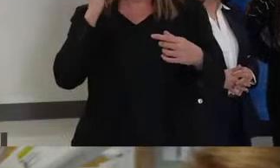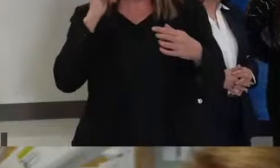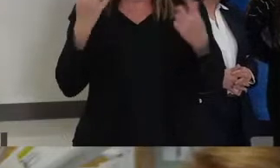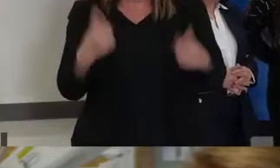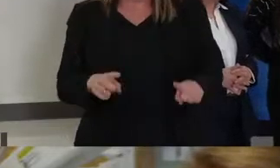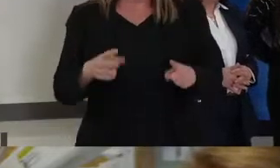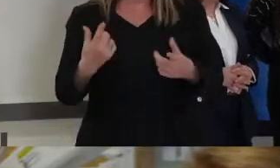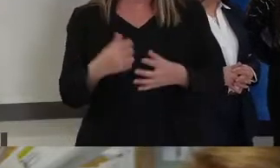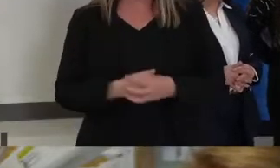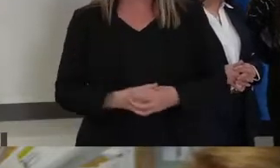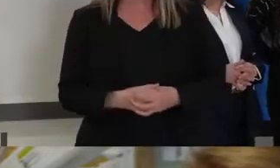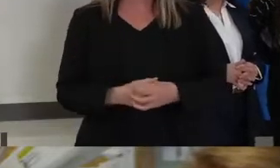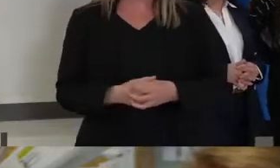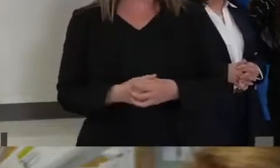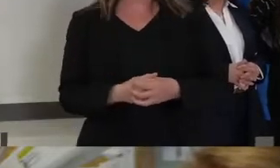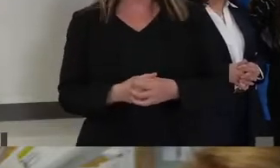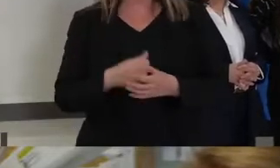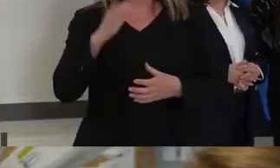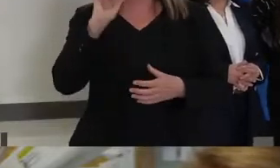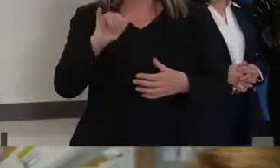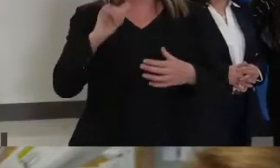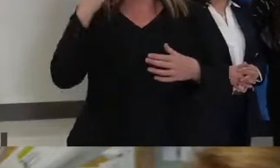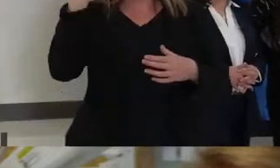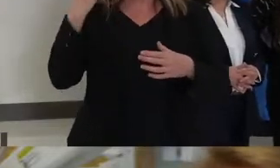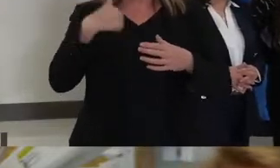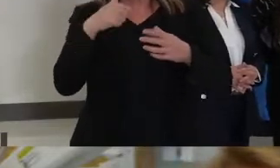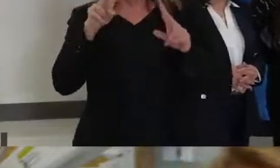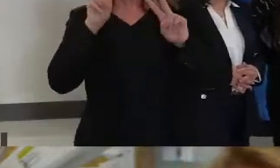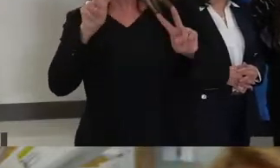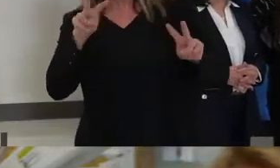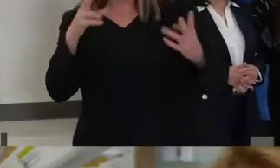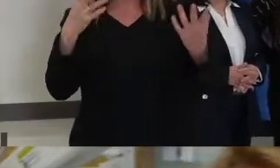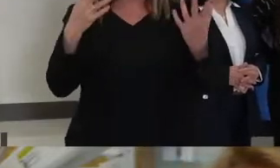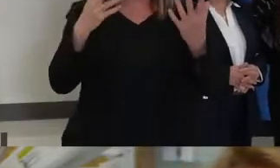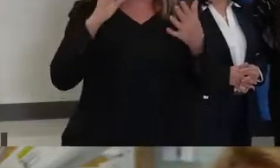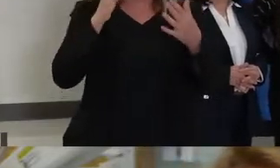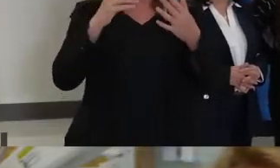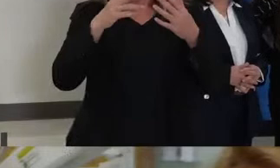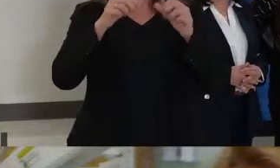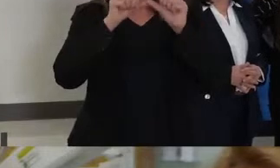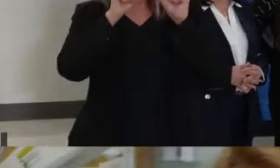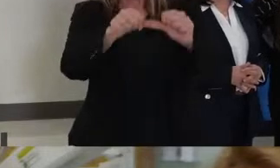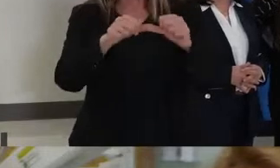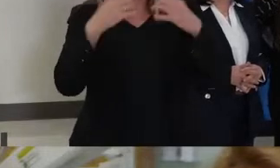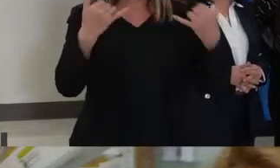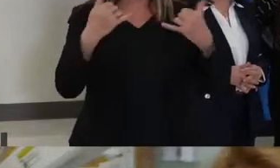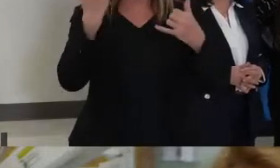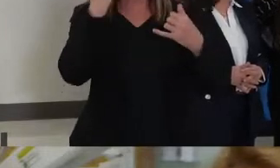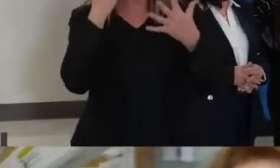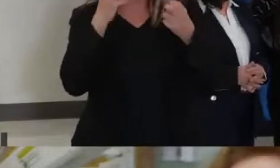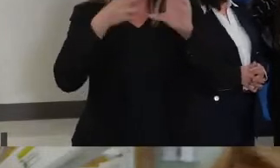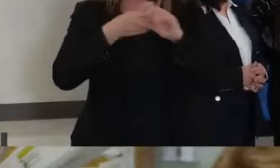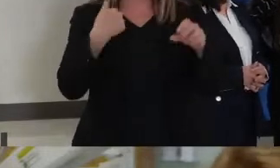why I continue to look forward to extending this to day 5 if you want to join us at the Salton Sea.